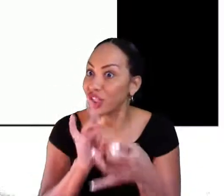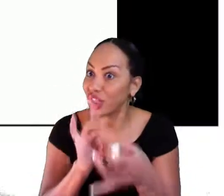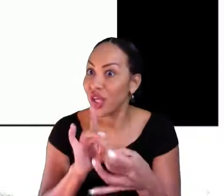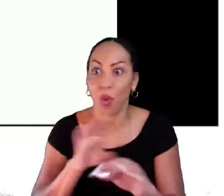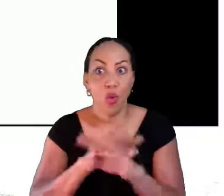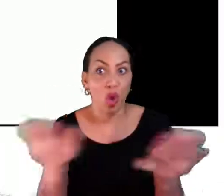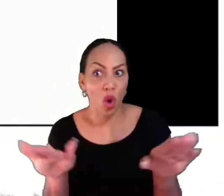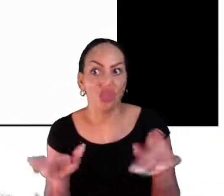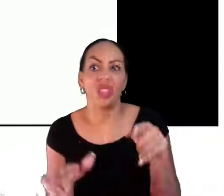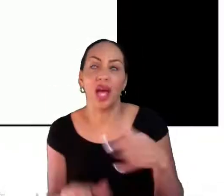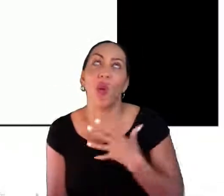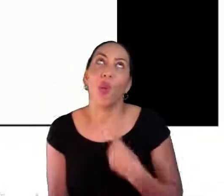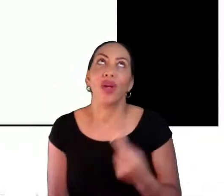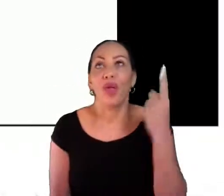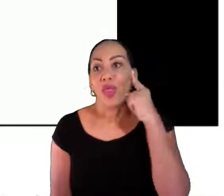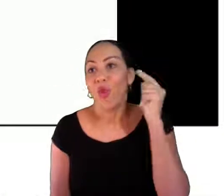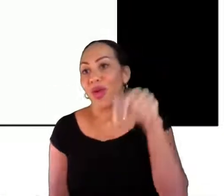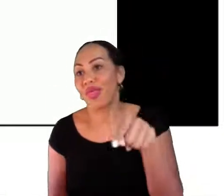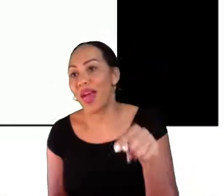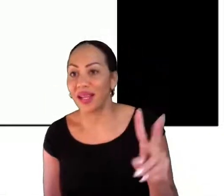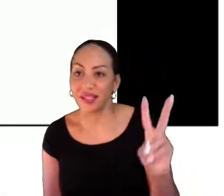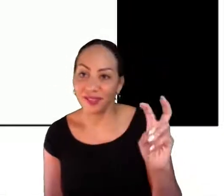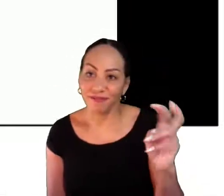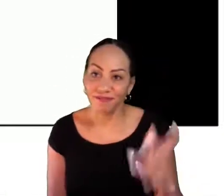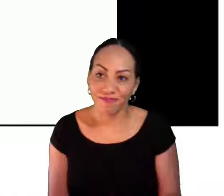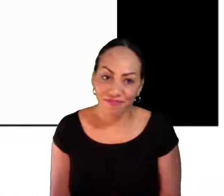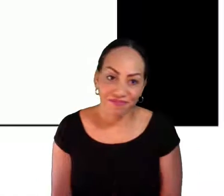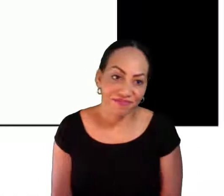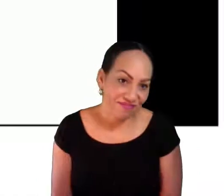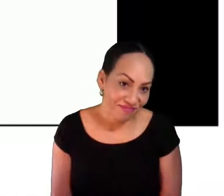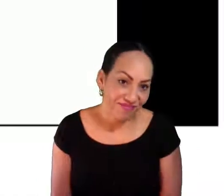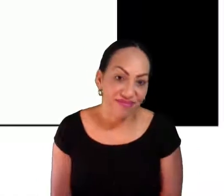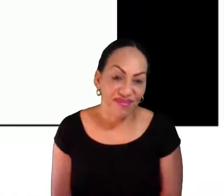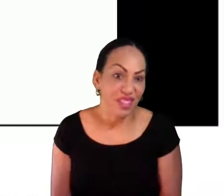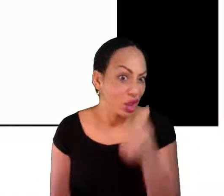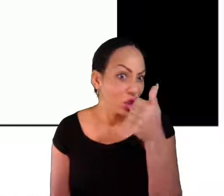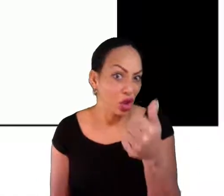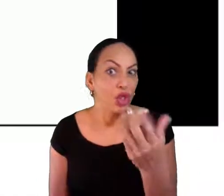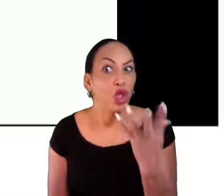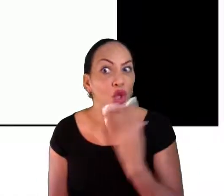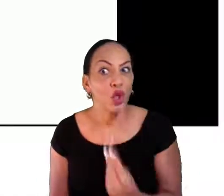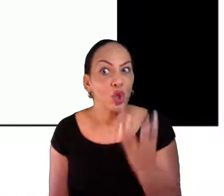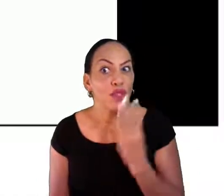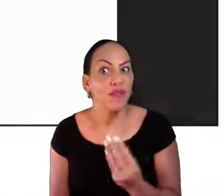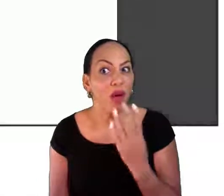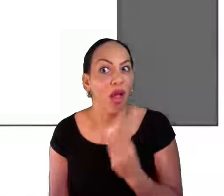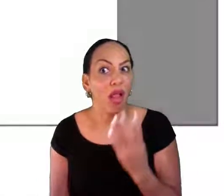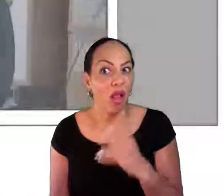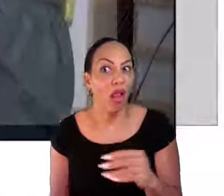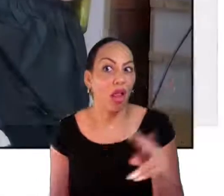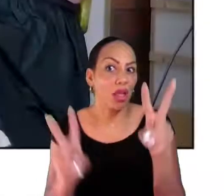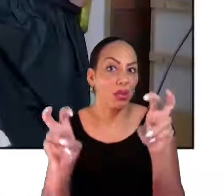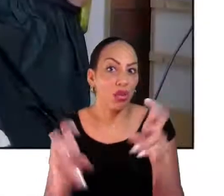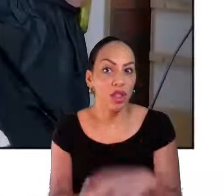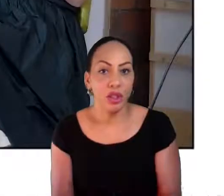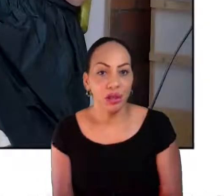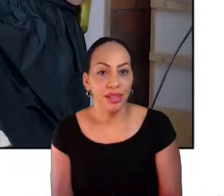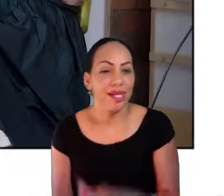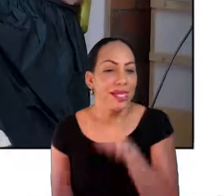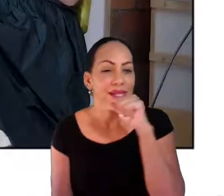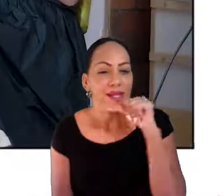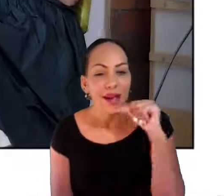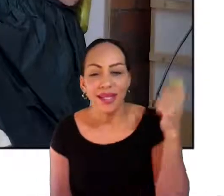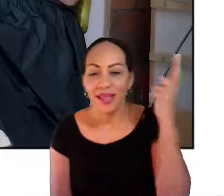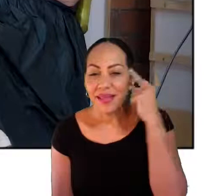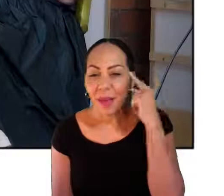Well, it's used and it's really great. It's out there and it's really, it's nice to bring that into the work that we all do, that